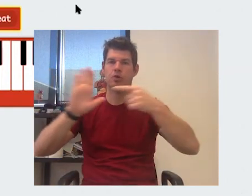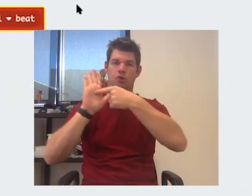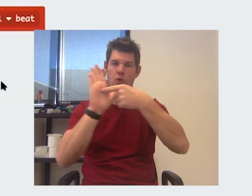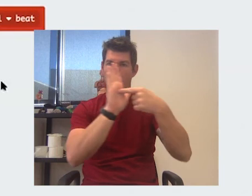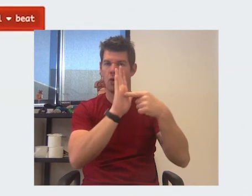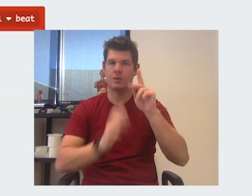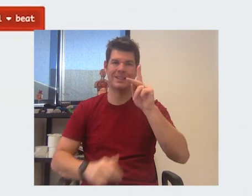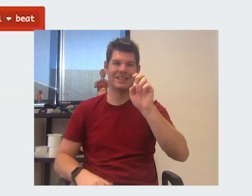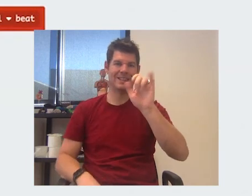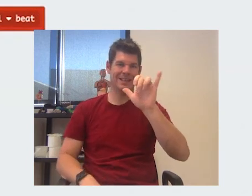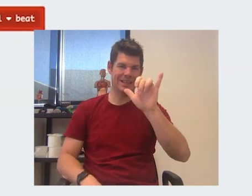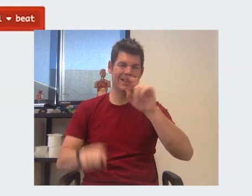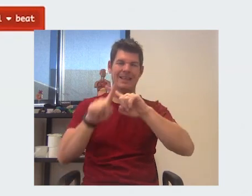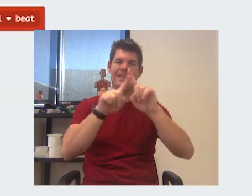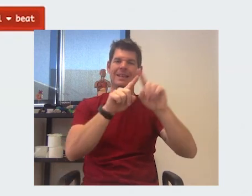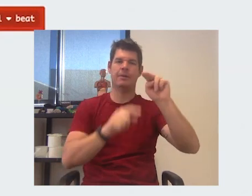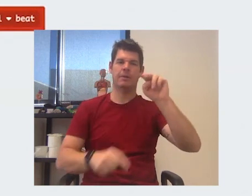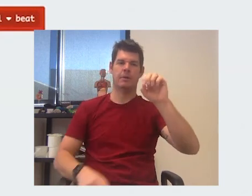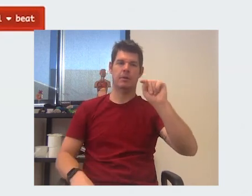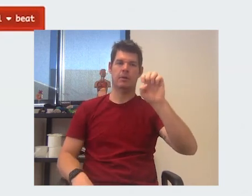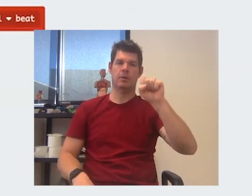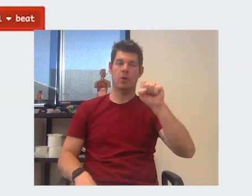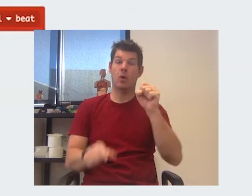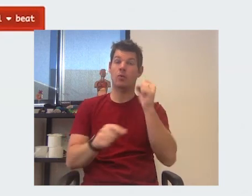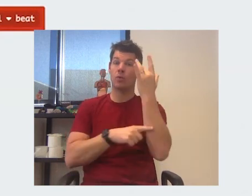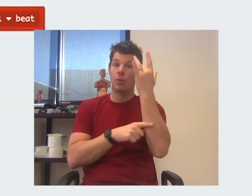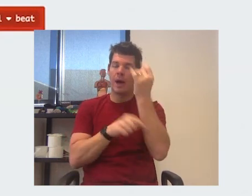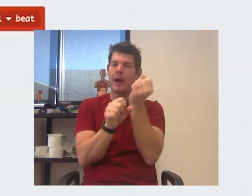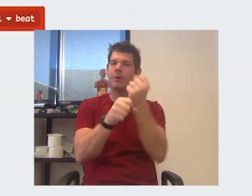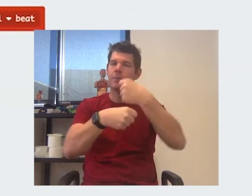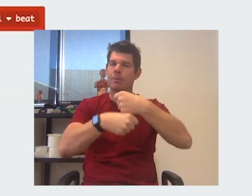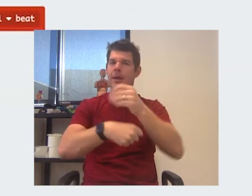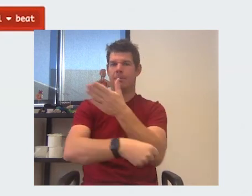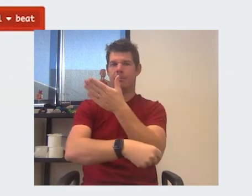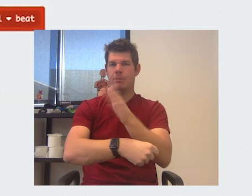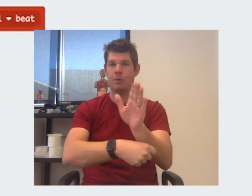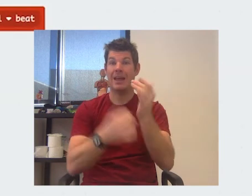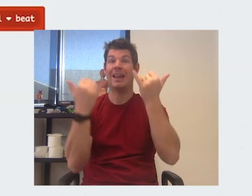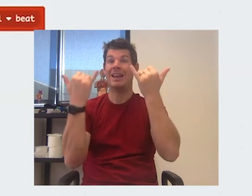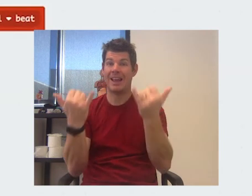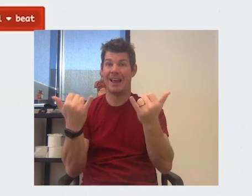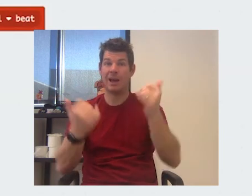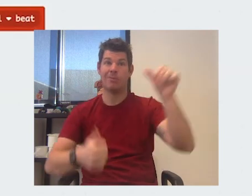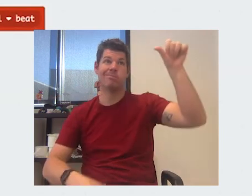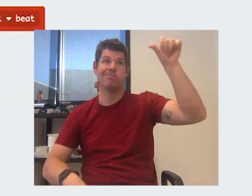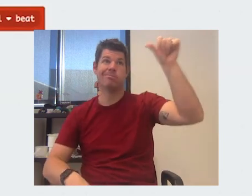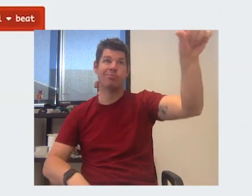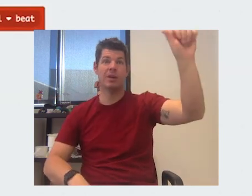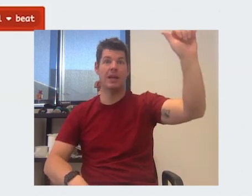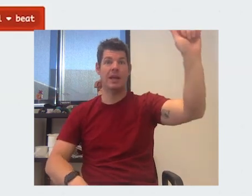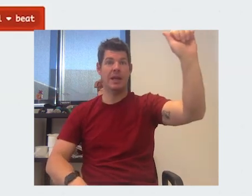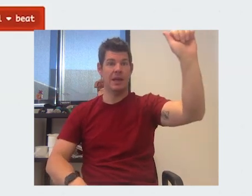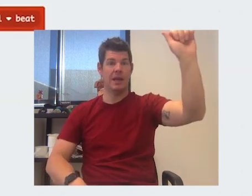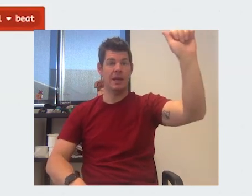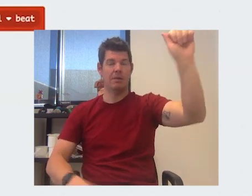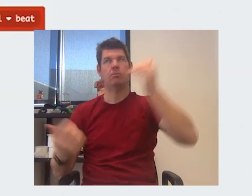D. So now if I press my A, I should get a different result. Oh, got to wait